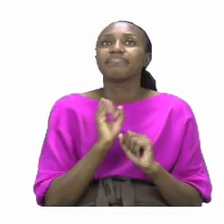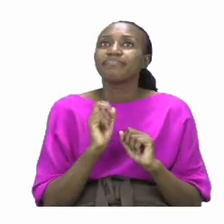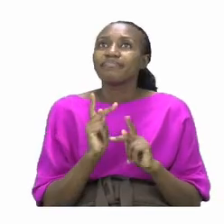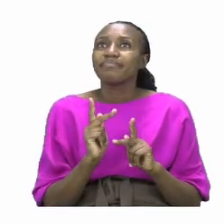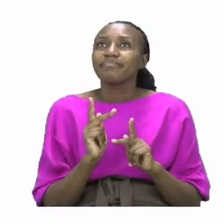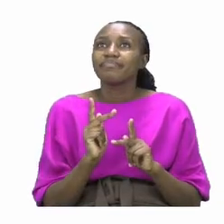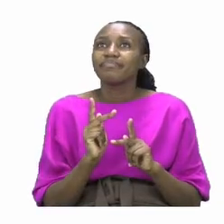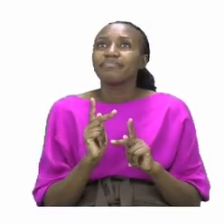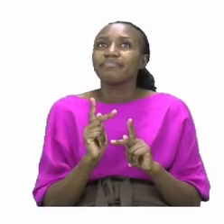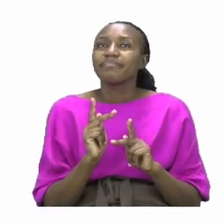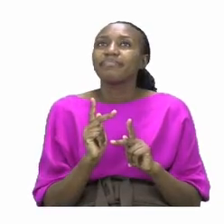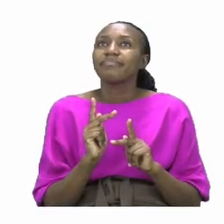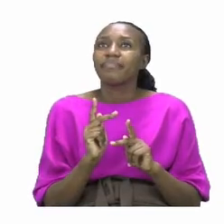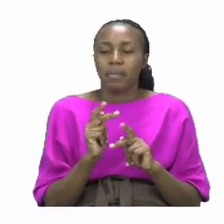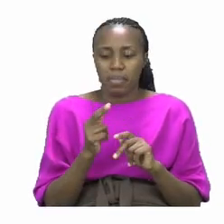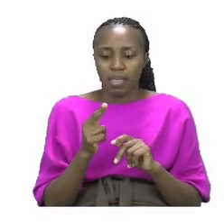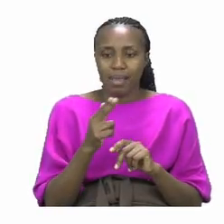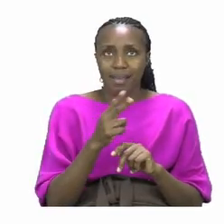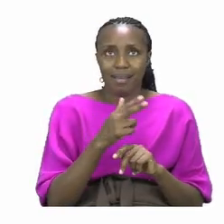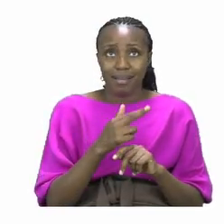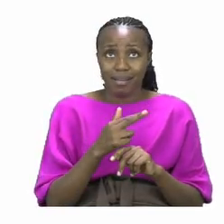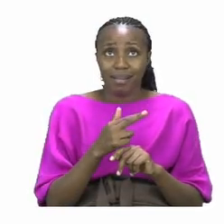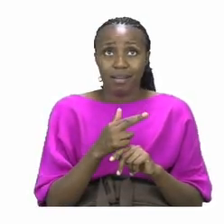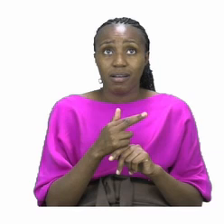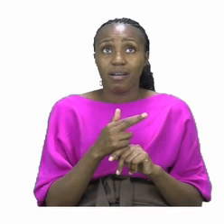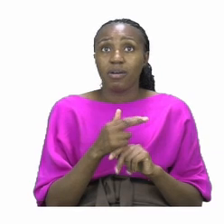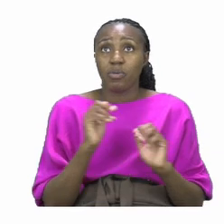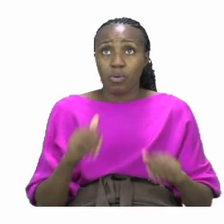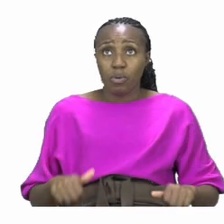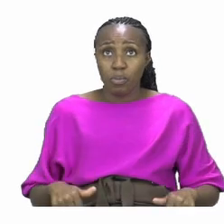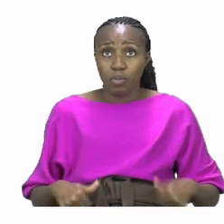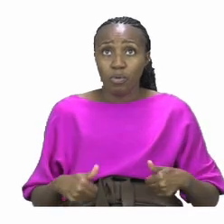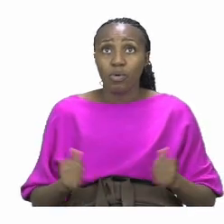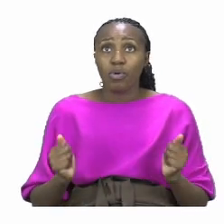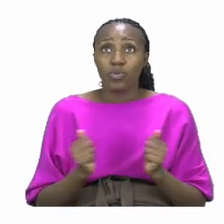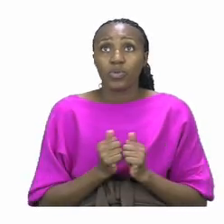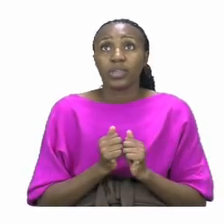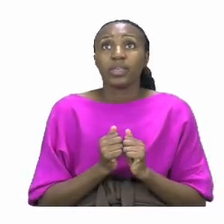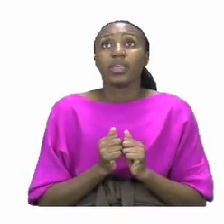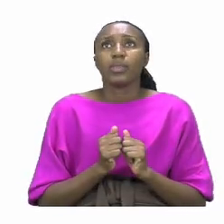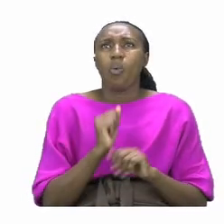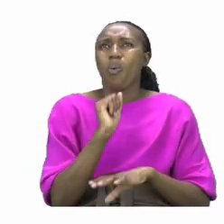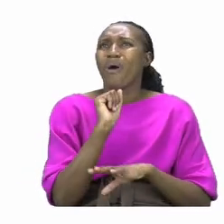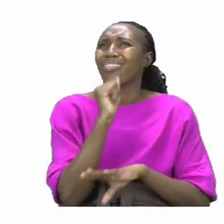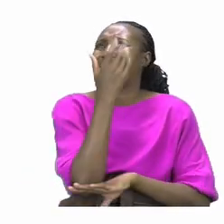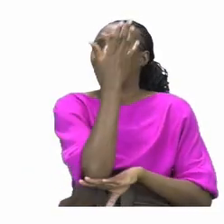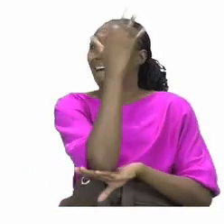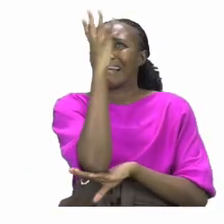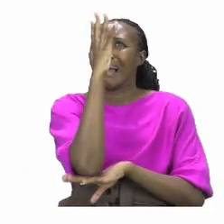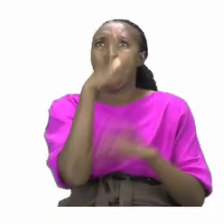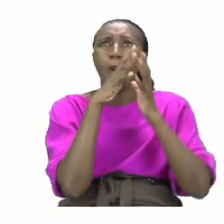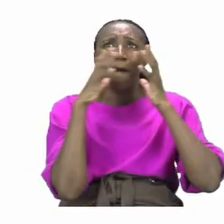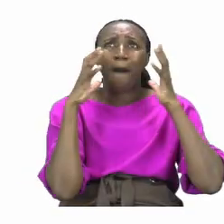and pasting the pictures of Jack and the Beanstalk in the correct order. Now, in order for us